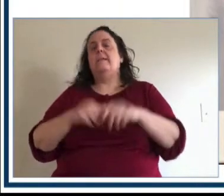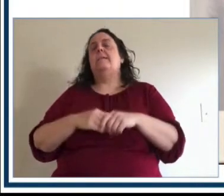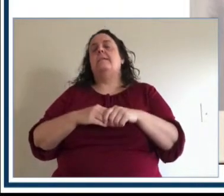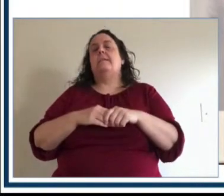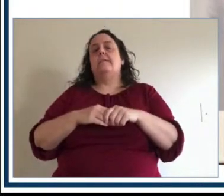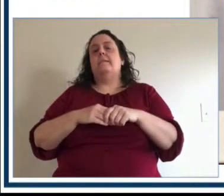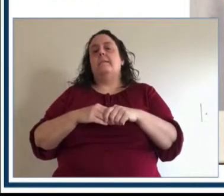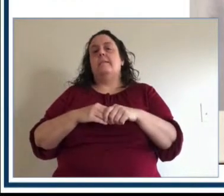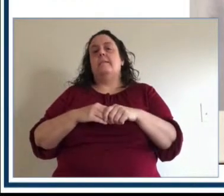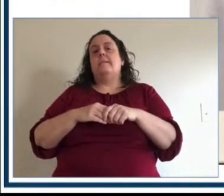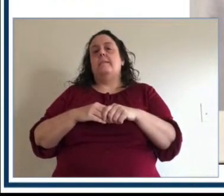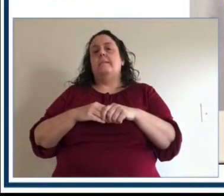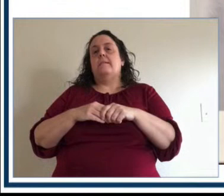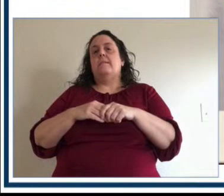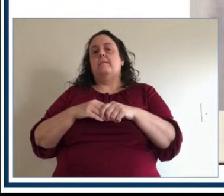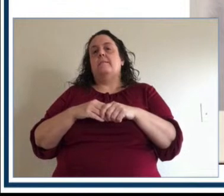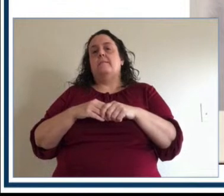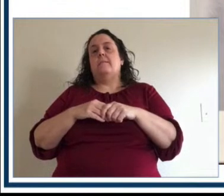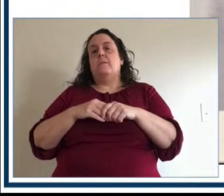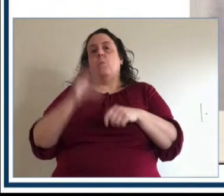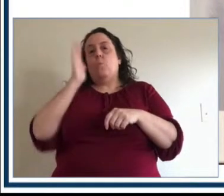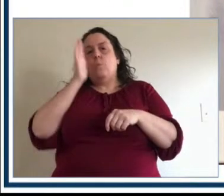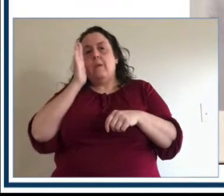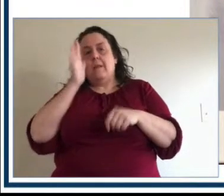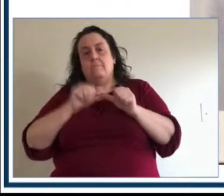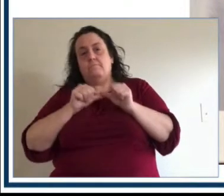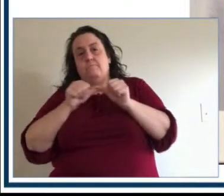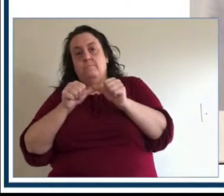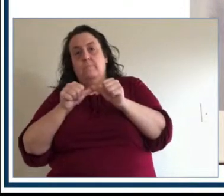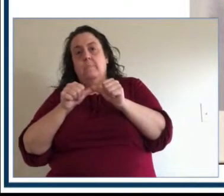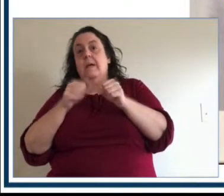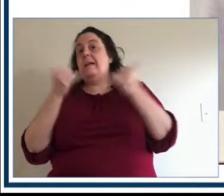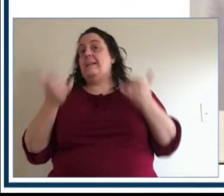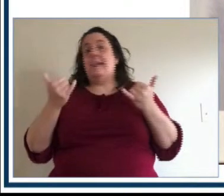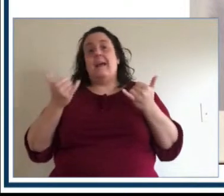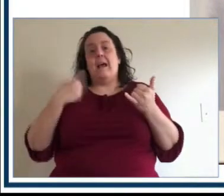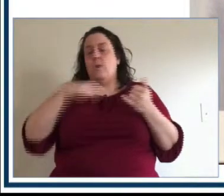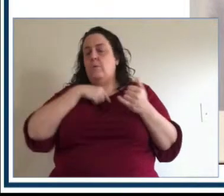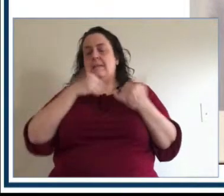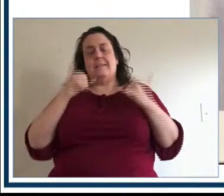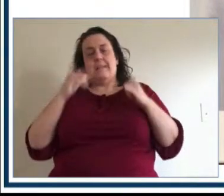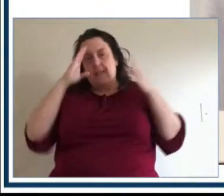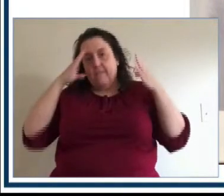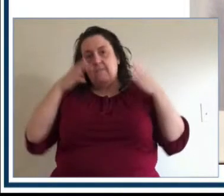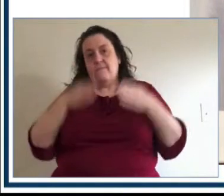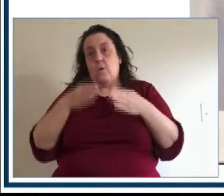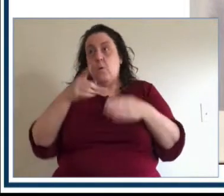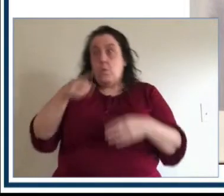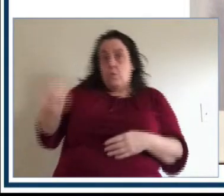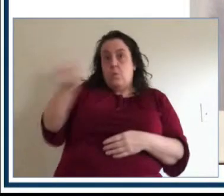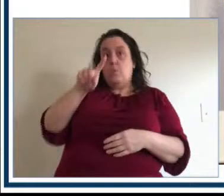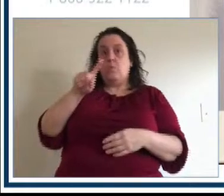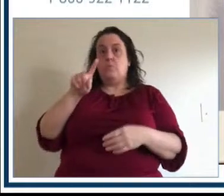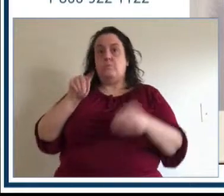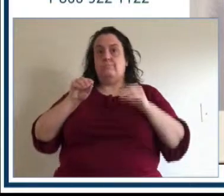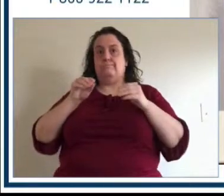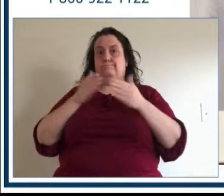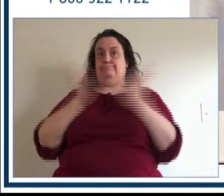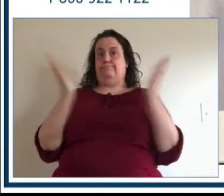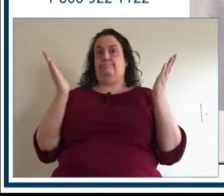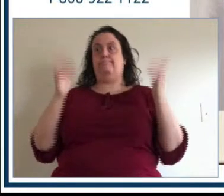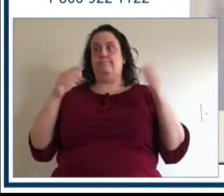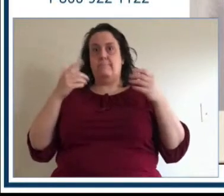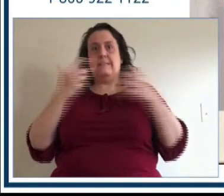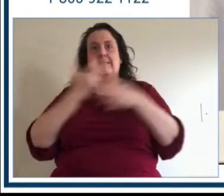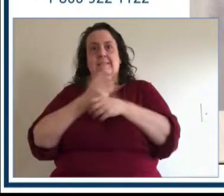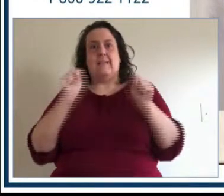investigation will continue. But today the focus is on keeping people safe, and that has to be our focus today,